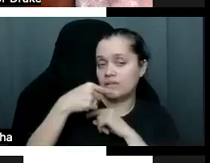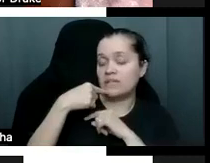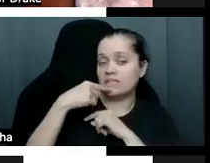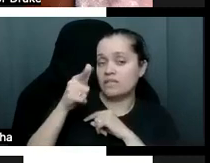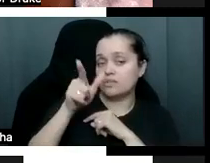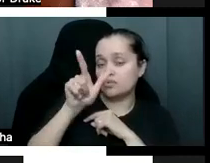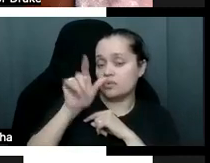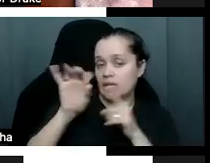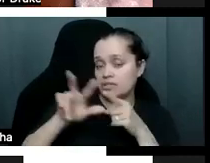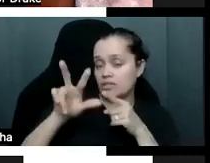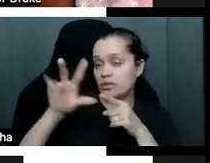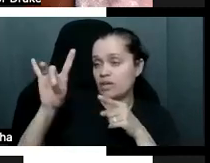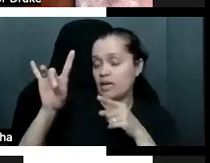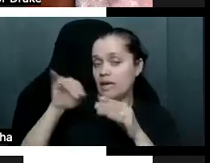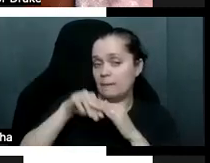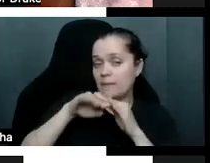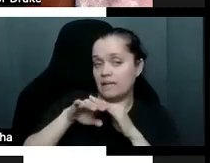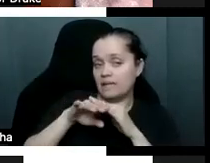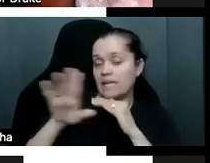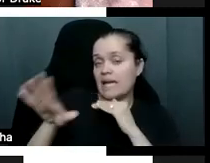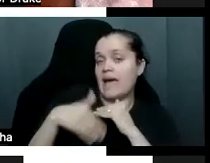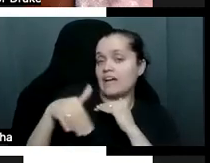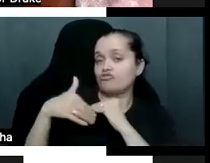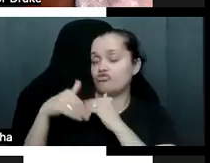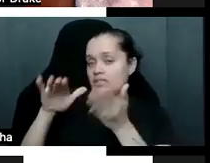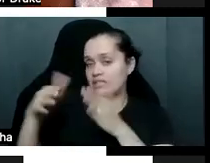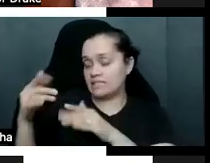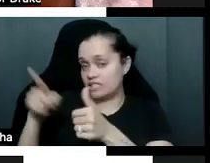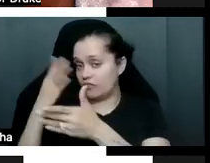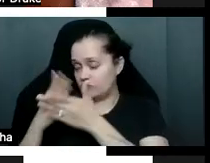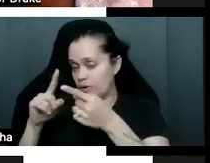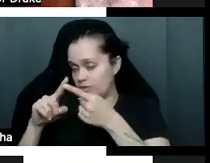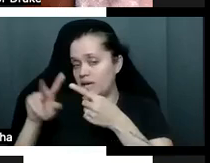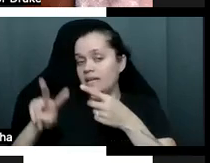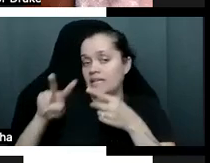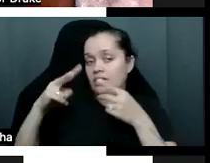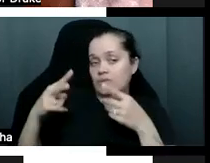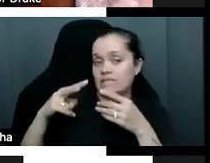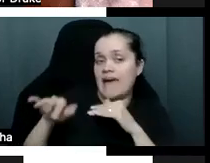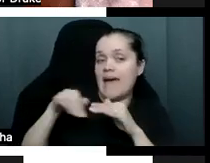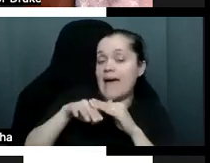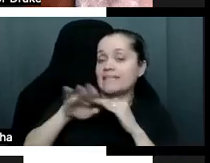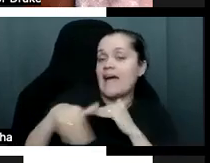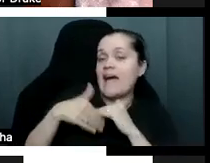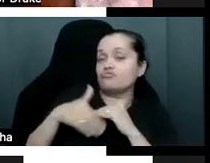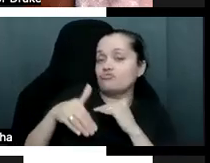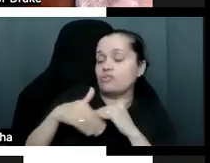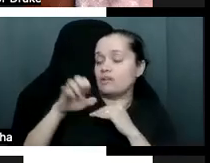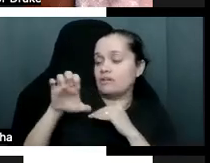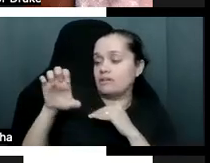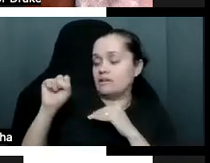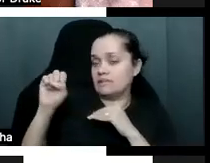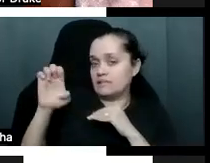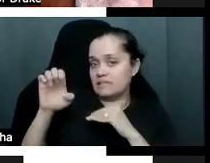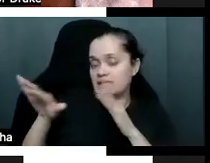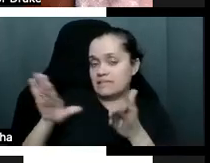says 29 to 38 million excess deaths. Okay, that's the first part. And he uses this term excess deaths. These are people